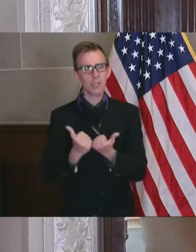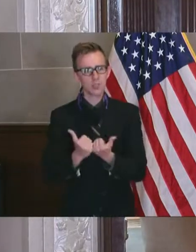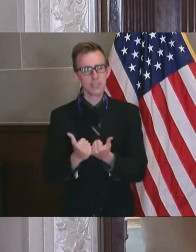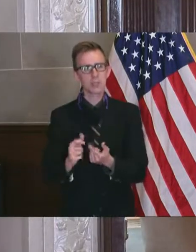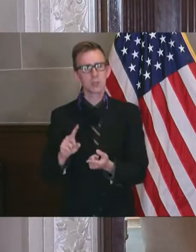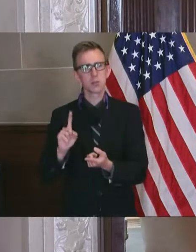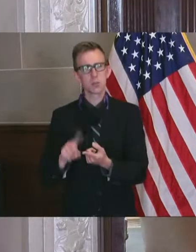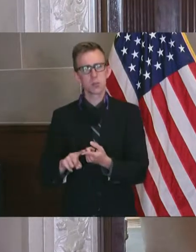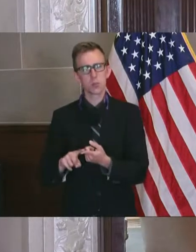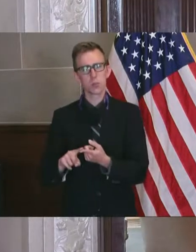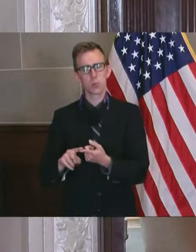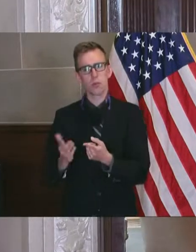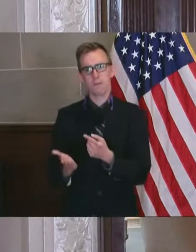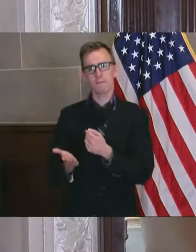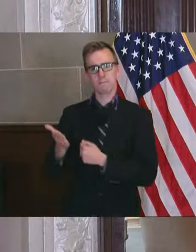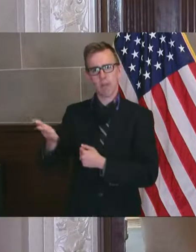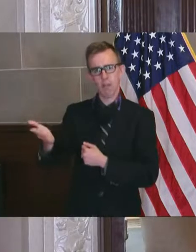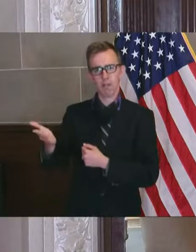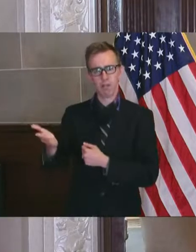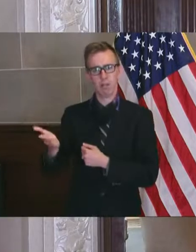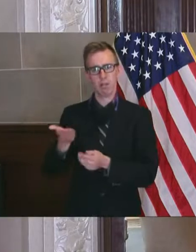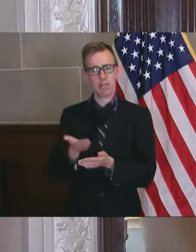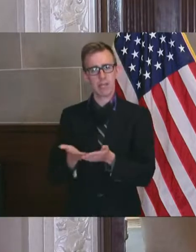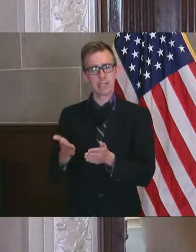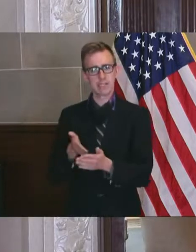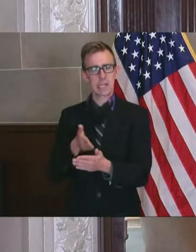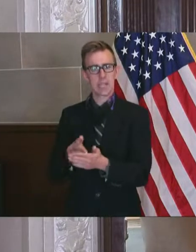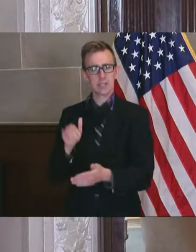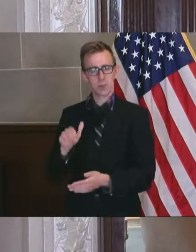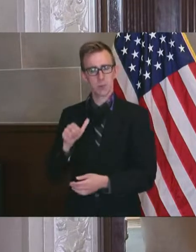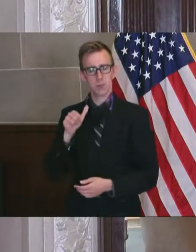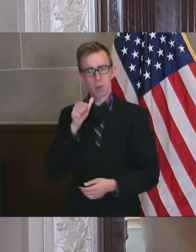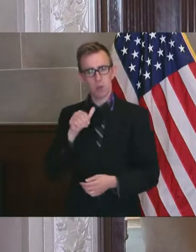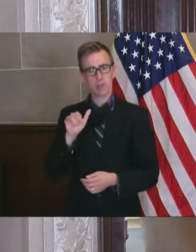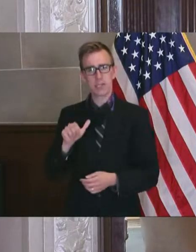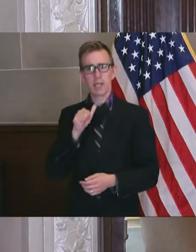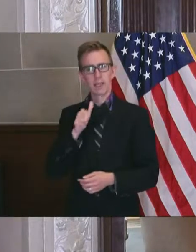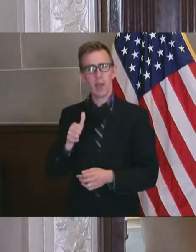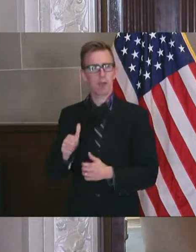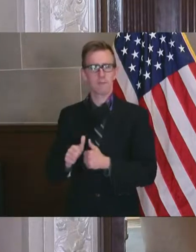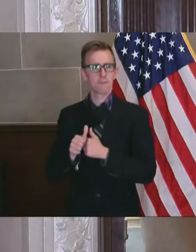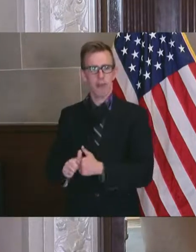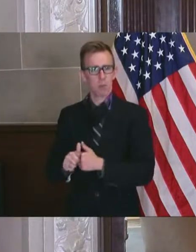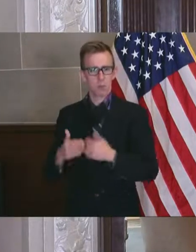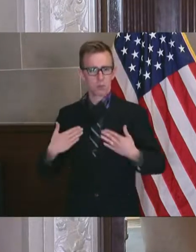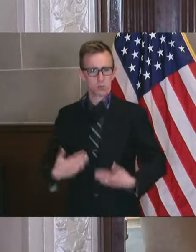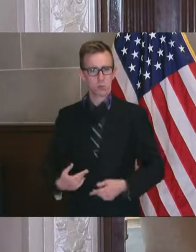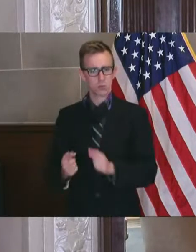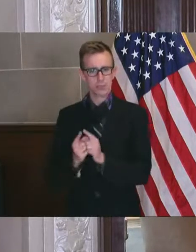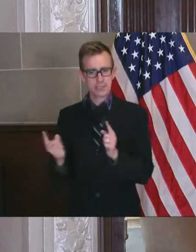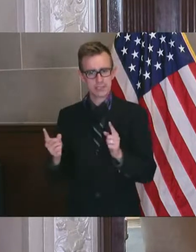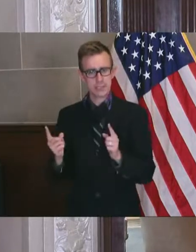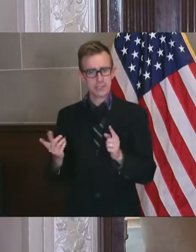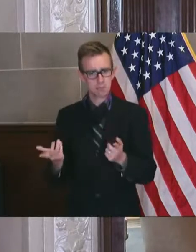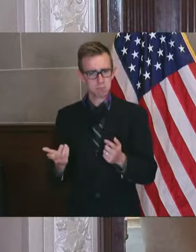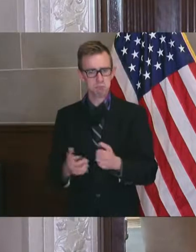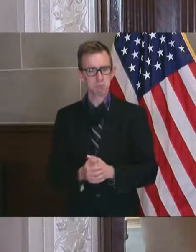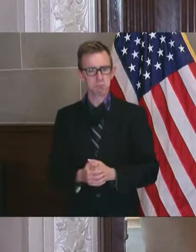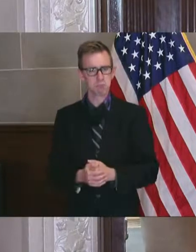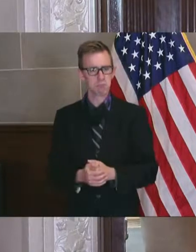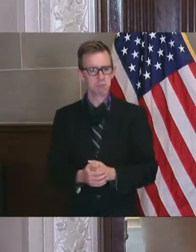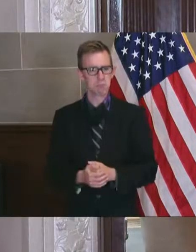to file these things against these bars that weren't practicing the social distancing or enforcing that?